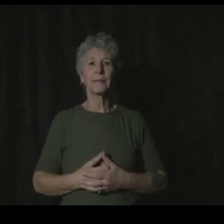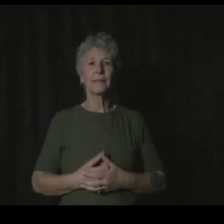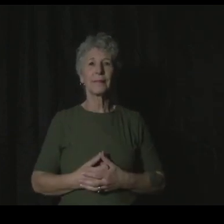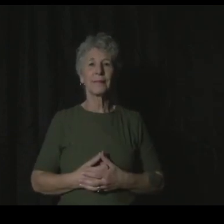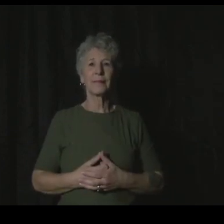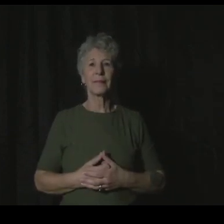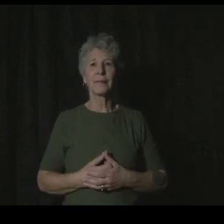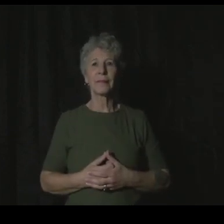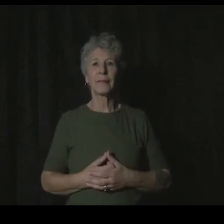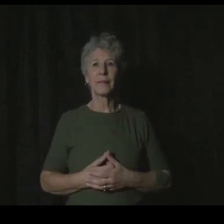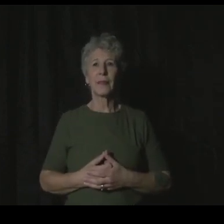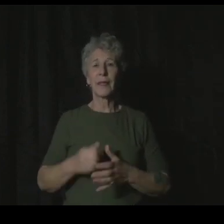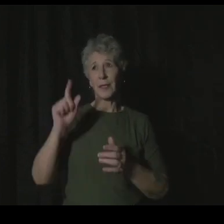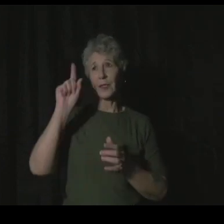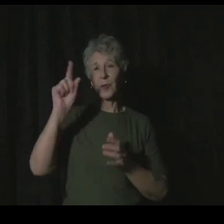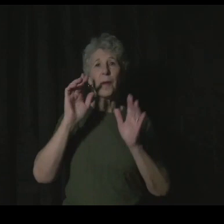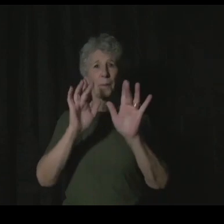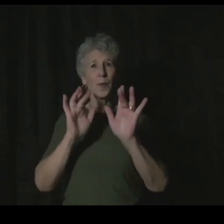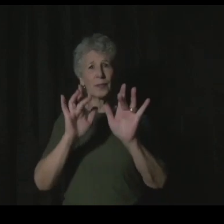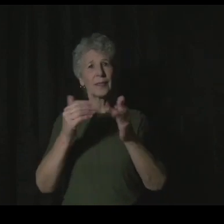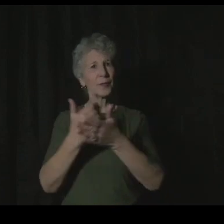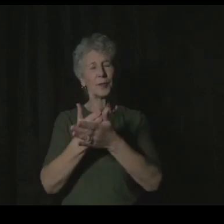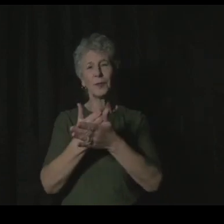mercies are new every morning.